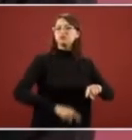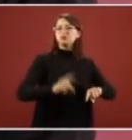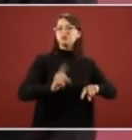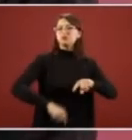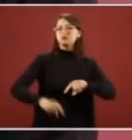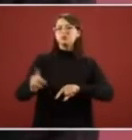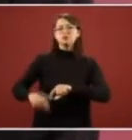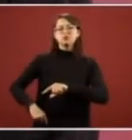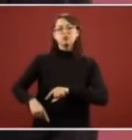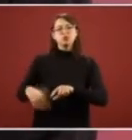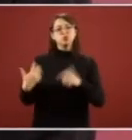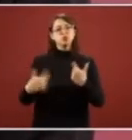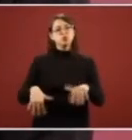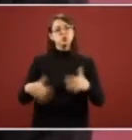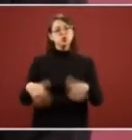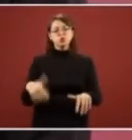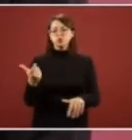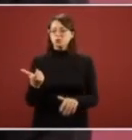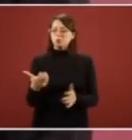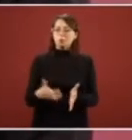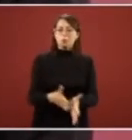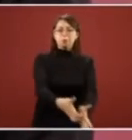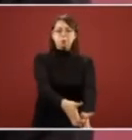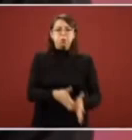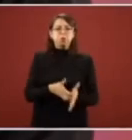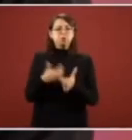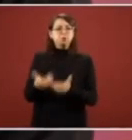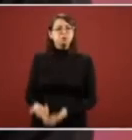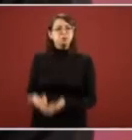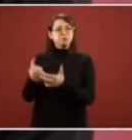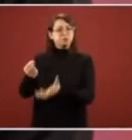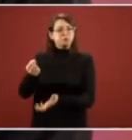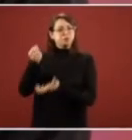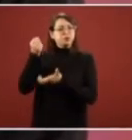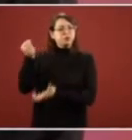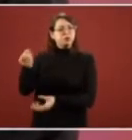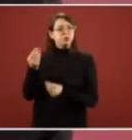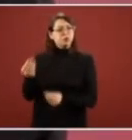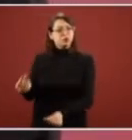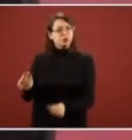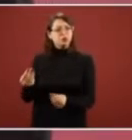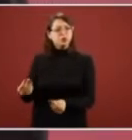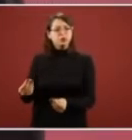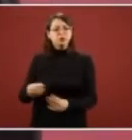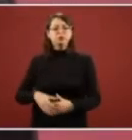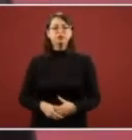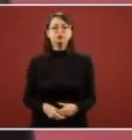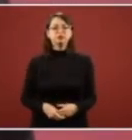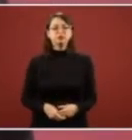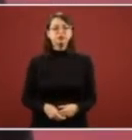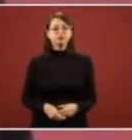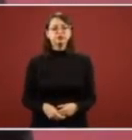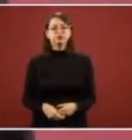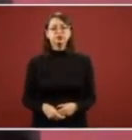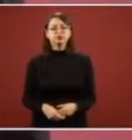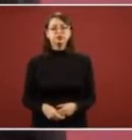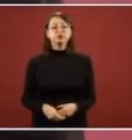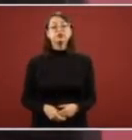Se ahorra mucho dinero. You save lots of money. Entonces, tengo